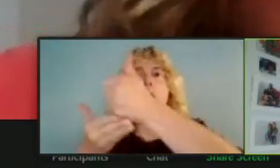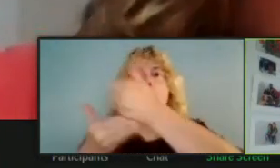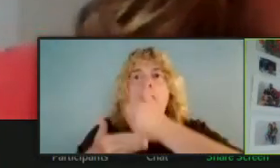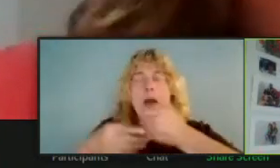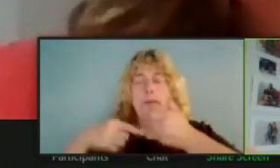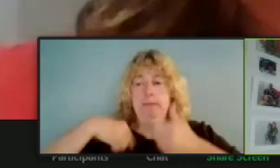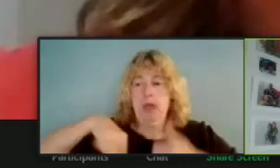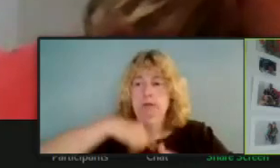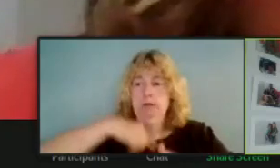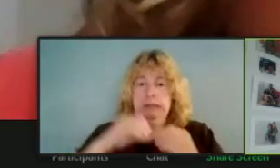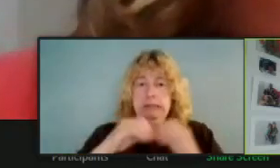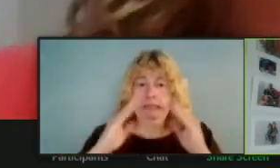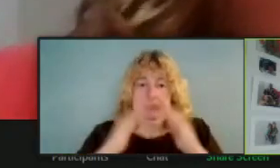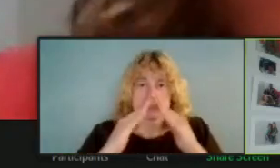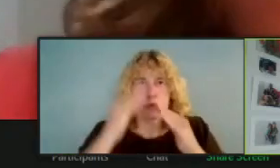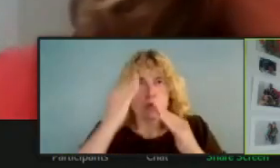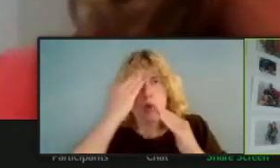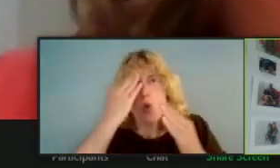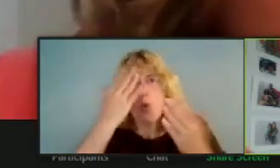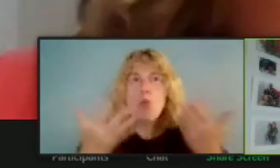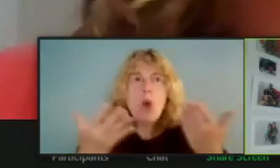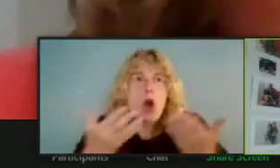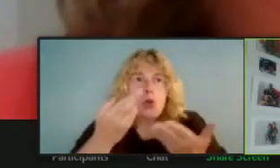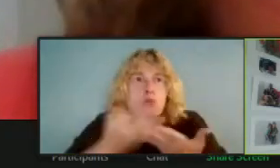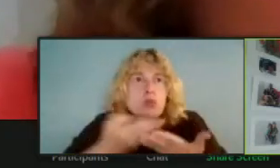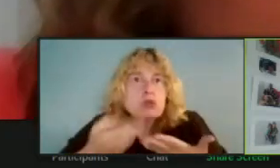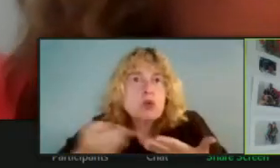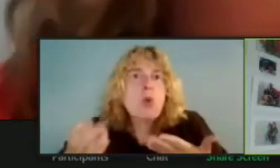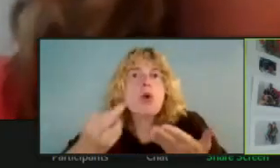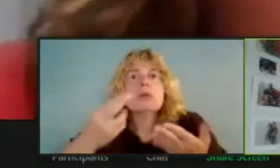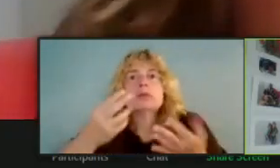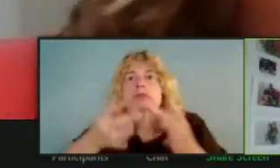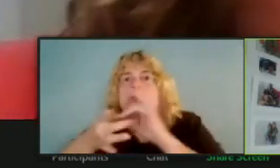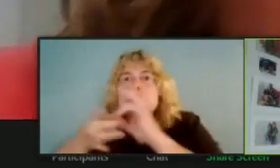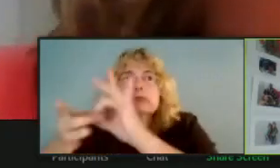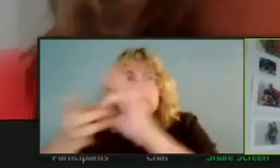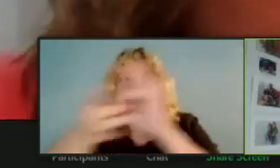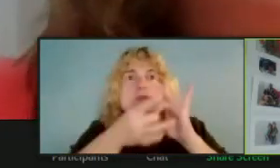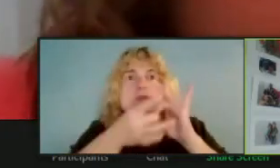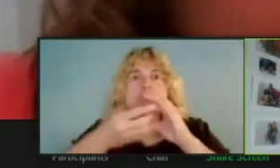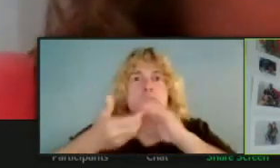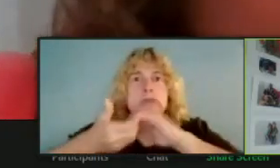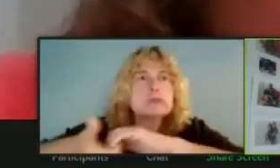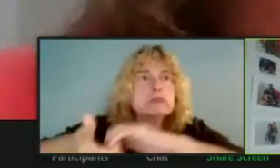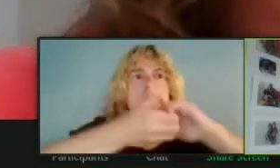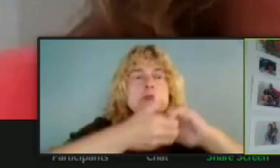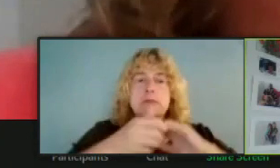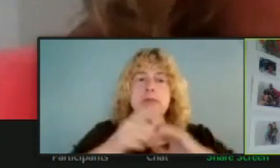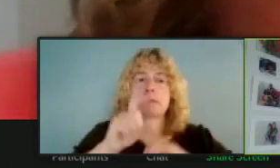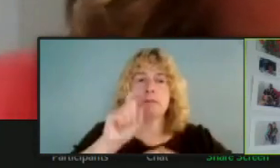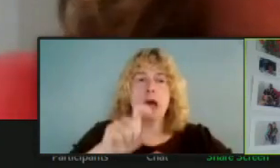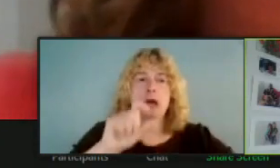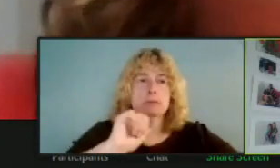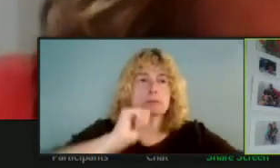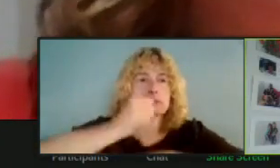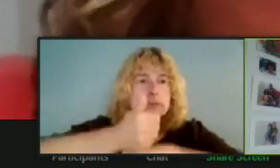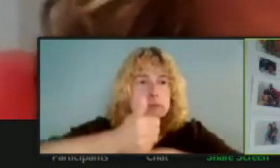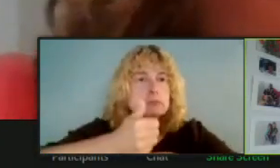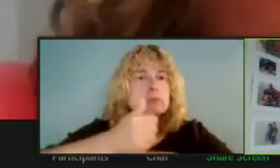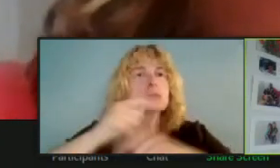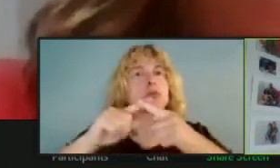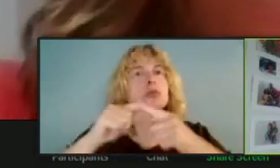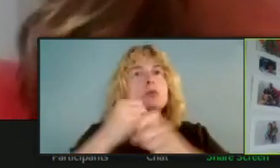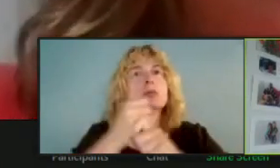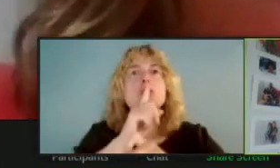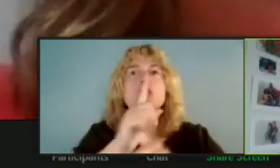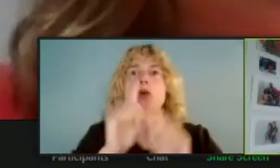resources, coordination, and collaboration we need to put together to make sure that our families and our young